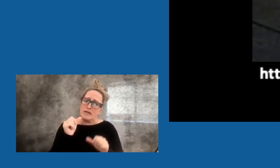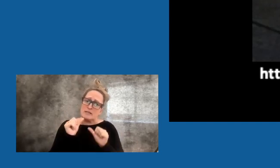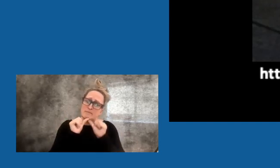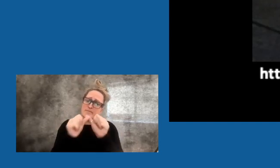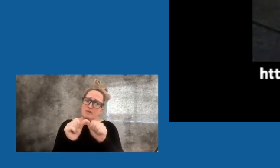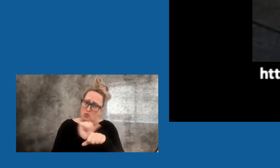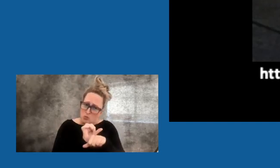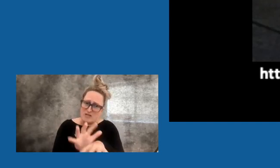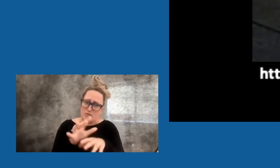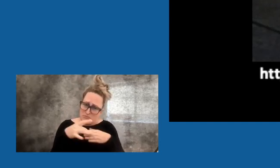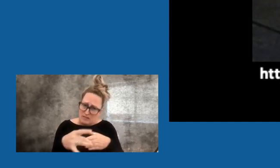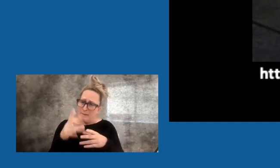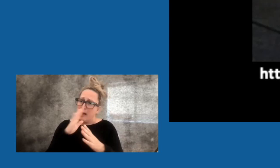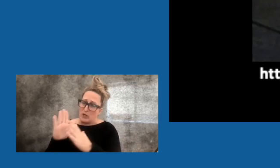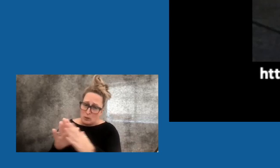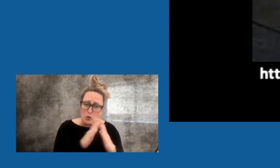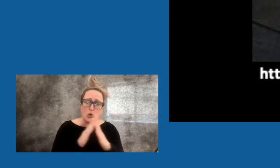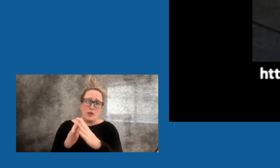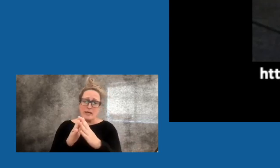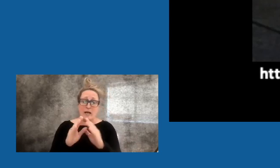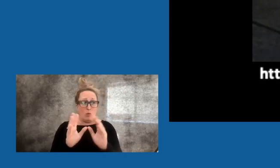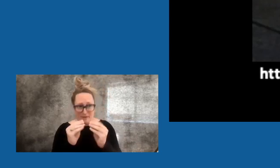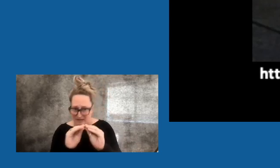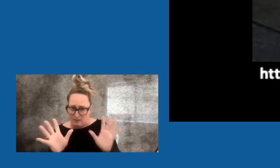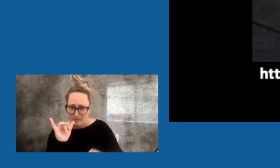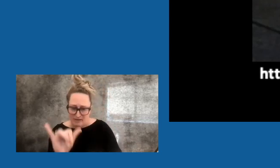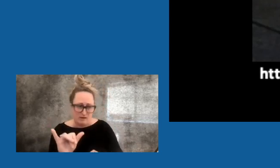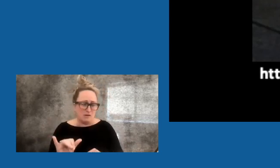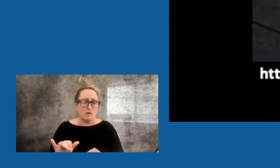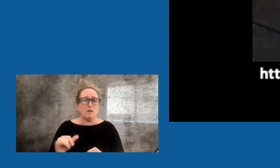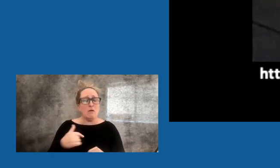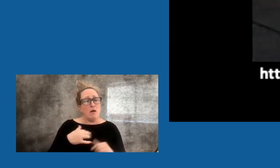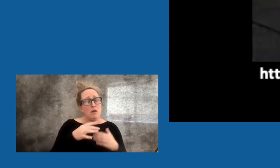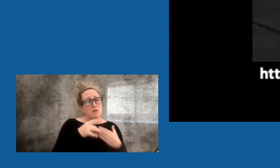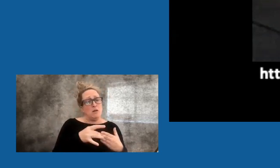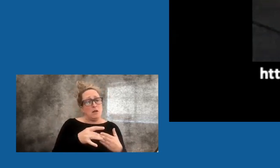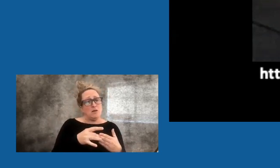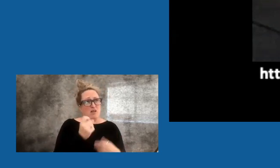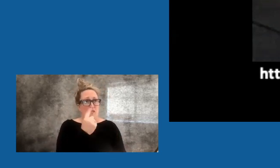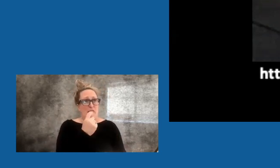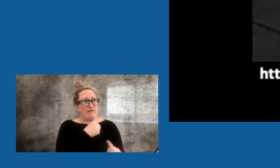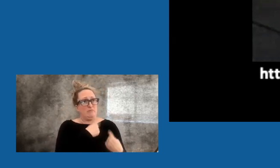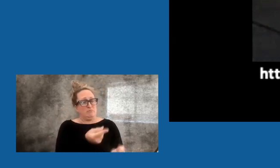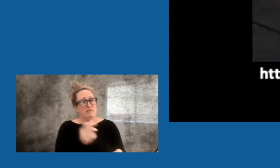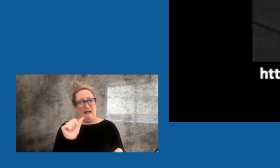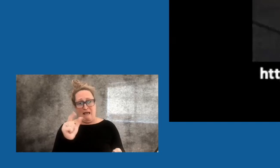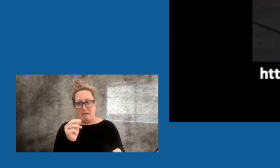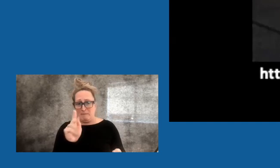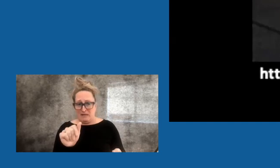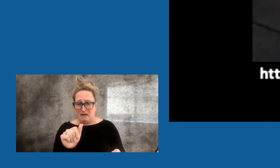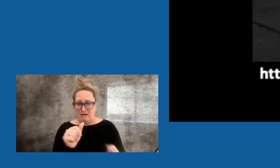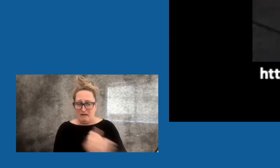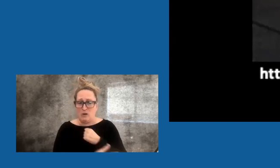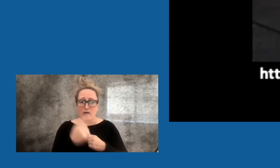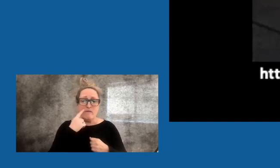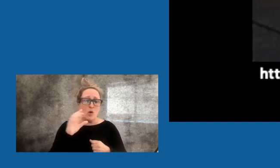grassroots driven and led by the community and be very, very clear. I led 11 of these in Alameda County for the